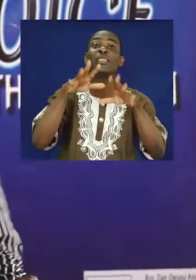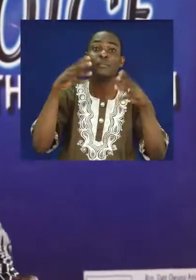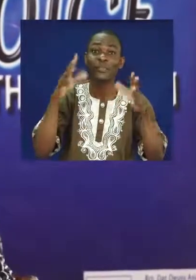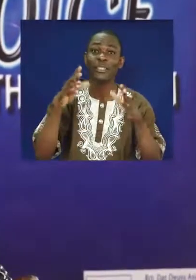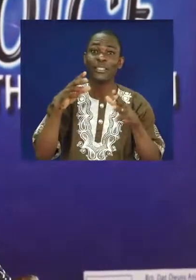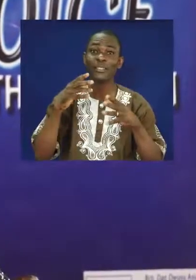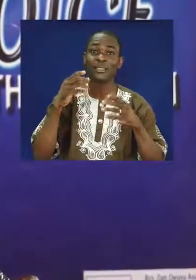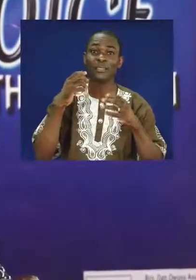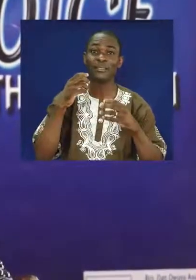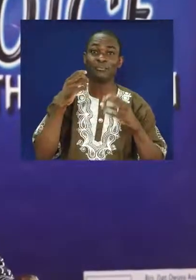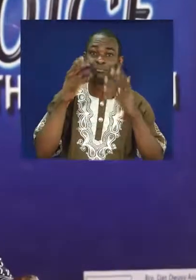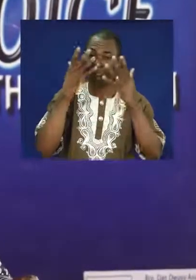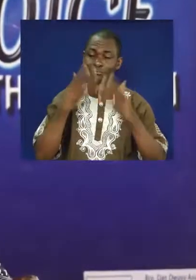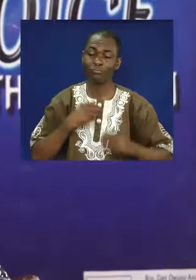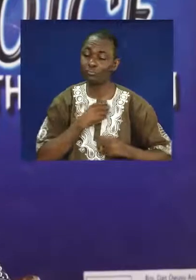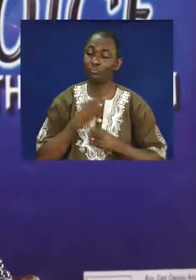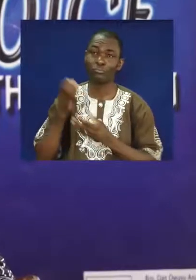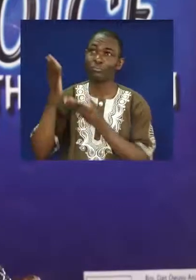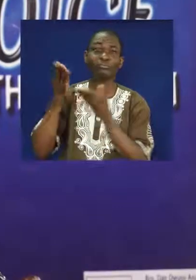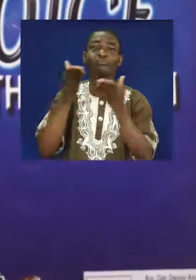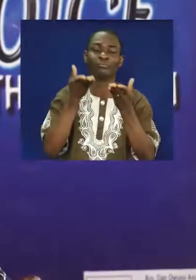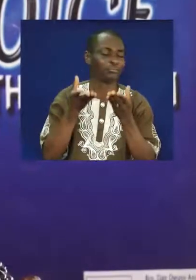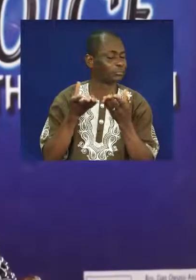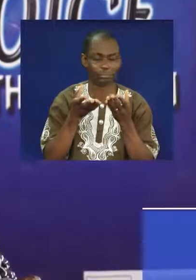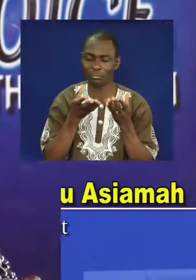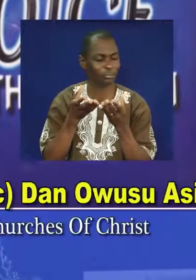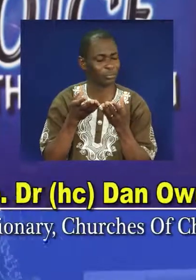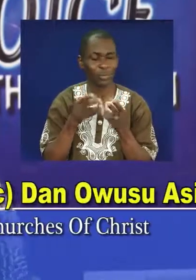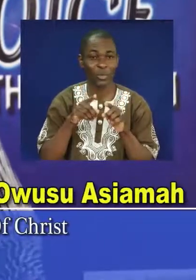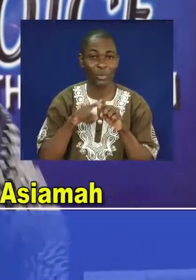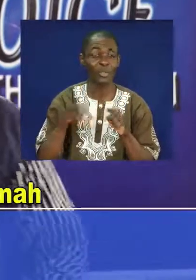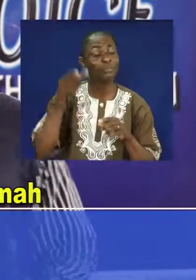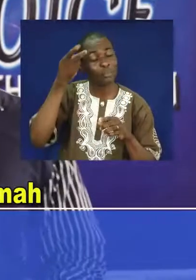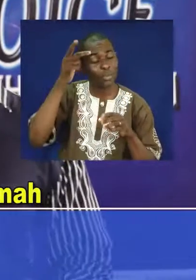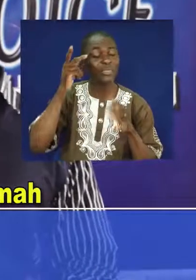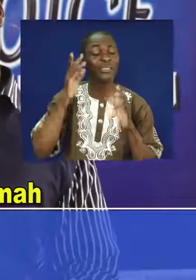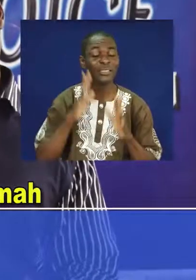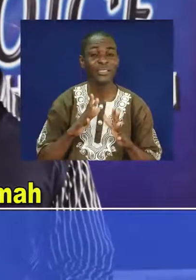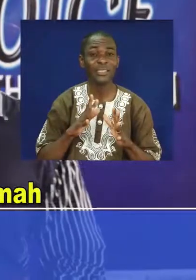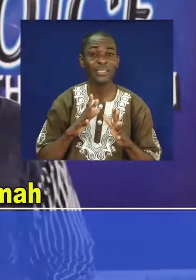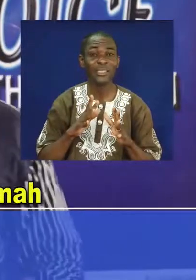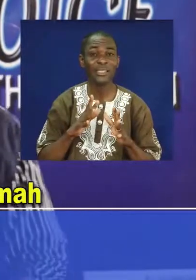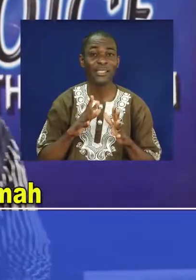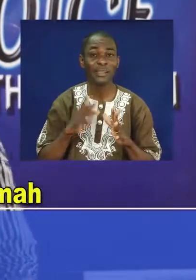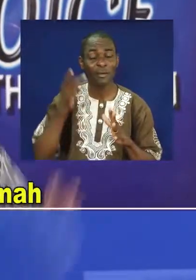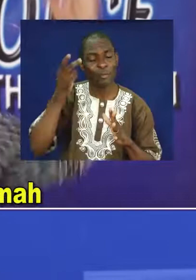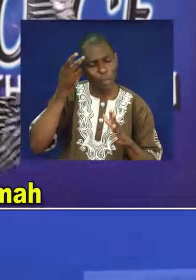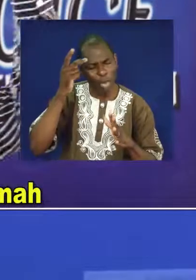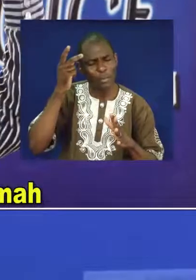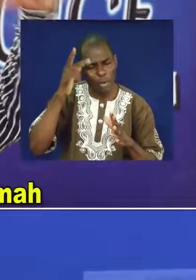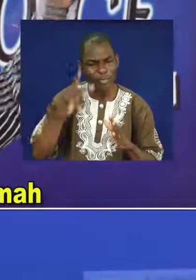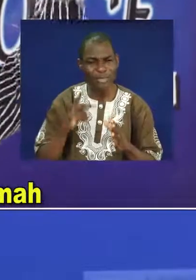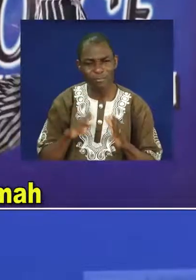And when I'm from Yama, I be due ho, I will be more. In most cases, no. Everyone in February, a cheap.